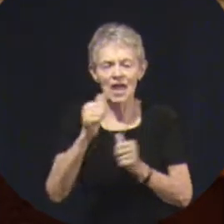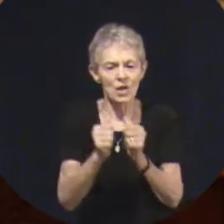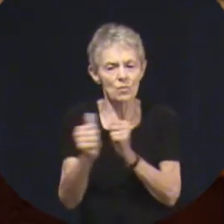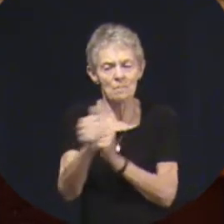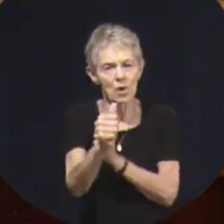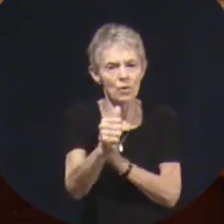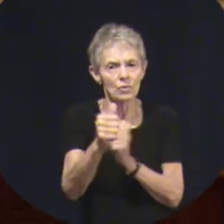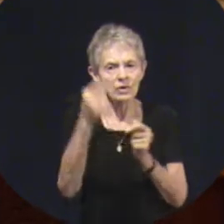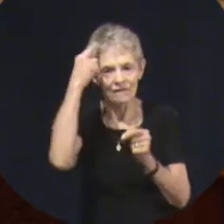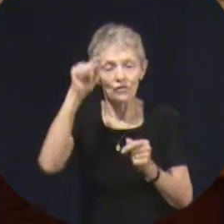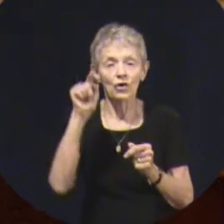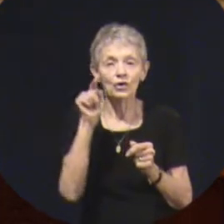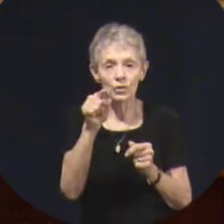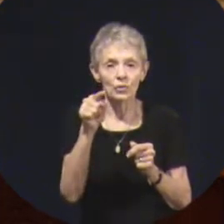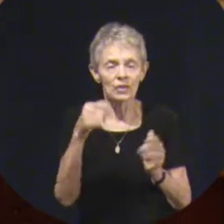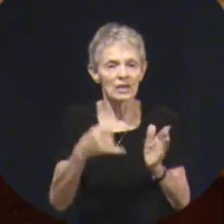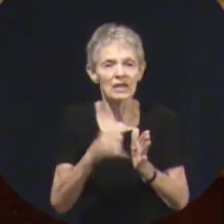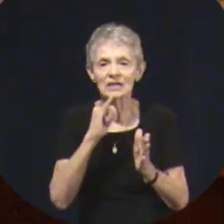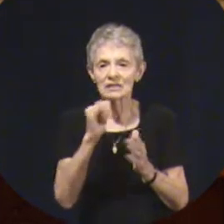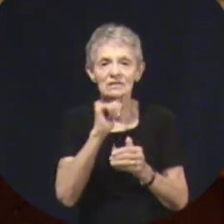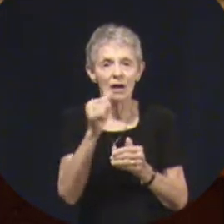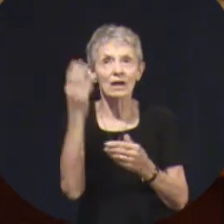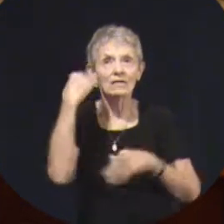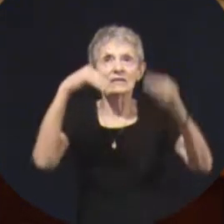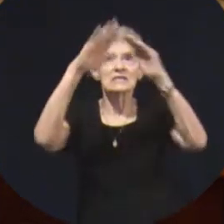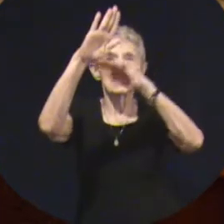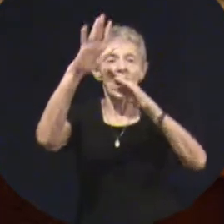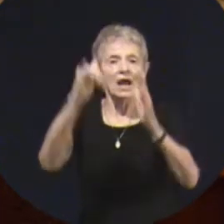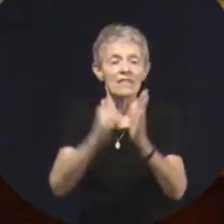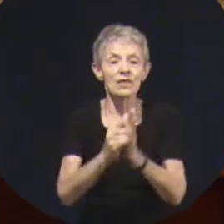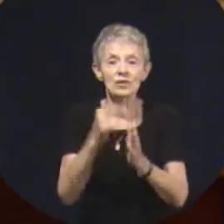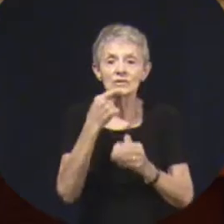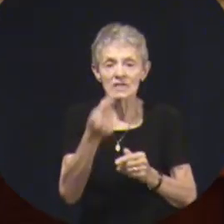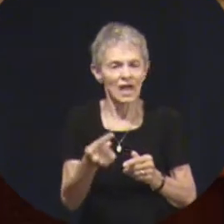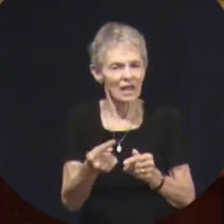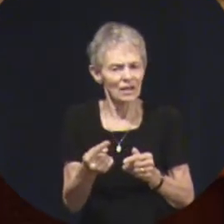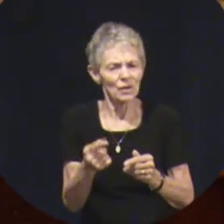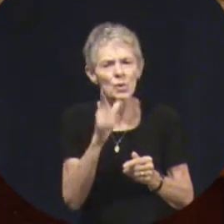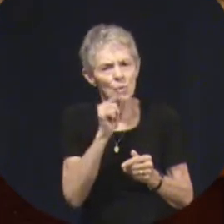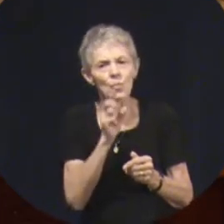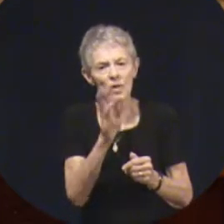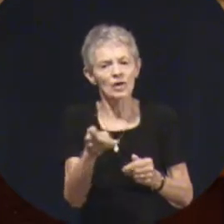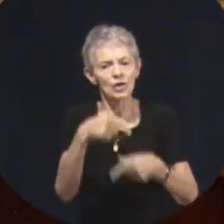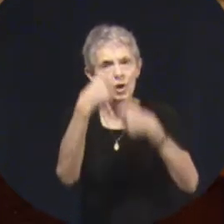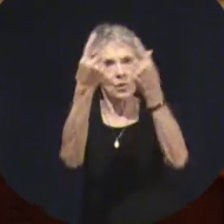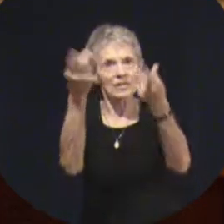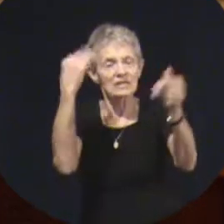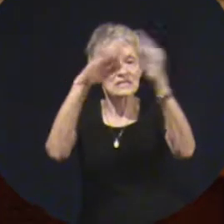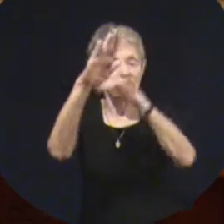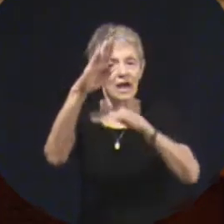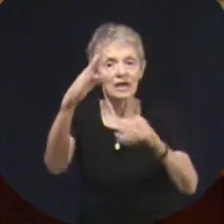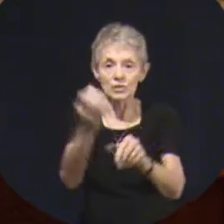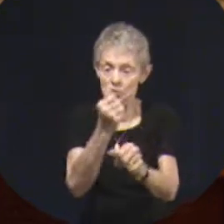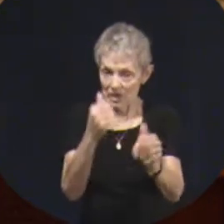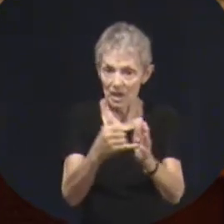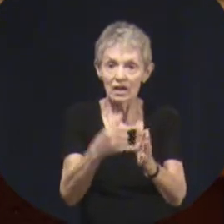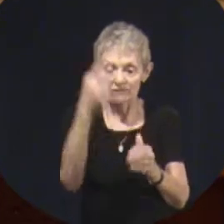you. It is not up in the sky that you should say, 'Who will go up in the sky to get it for